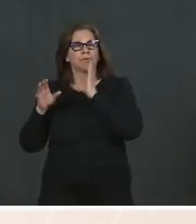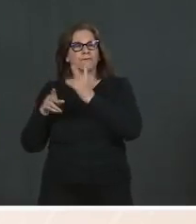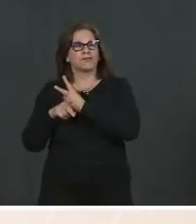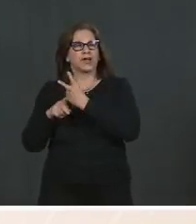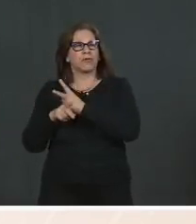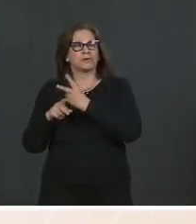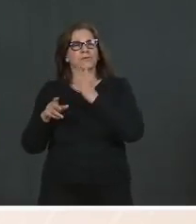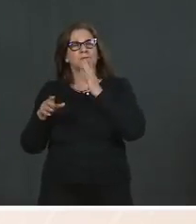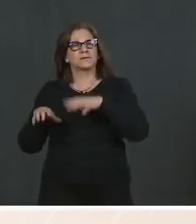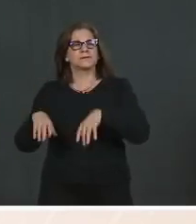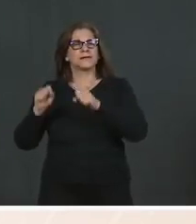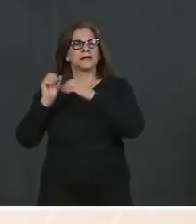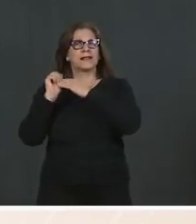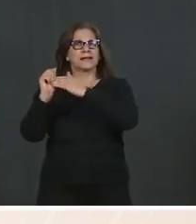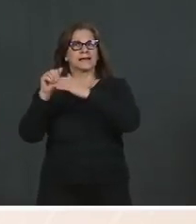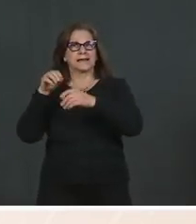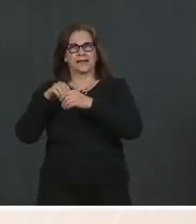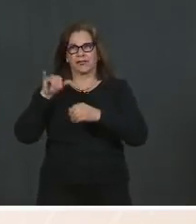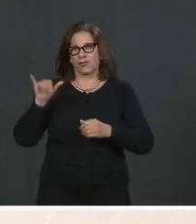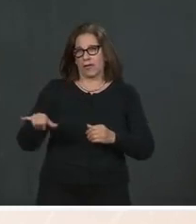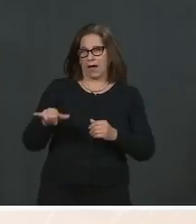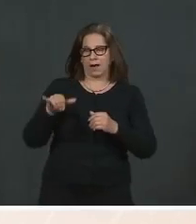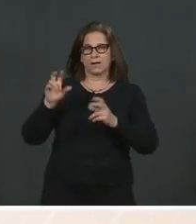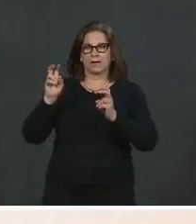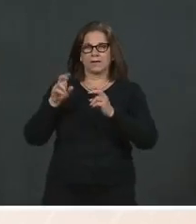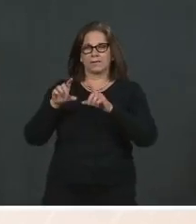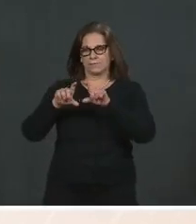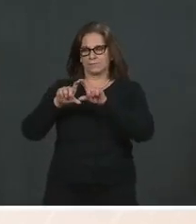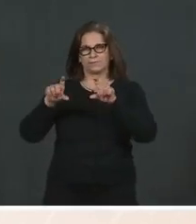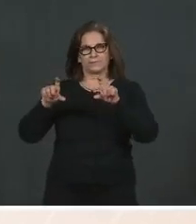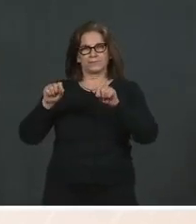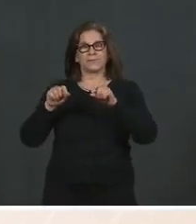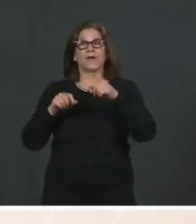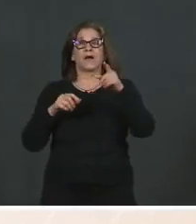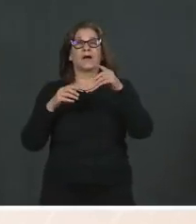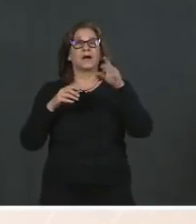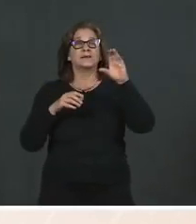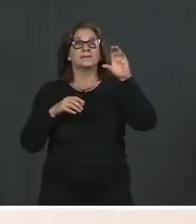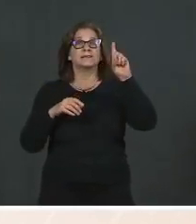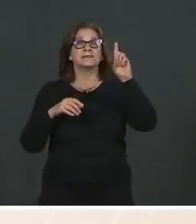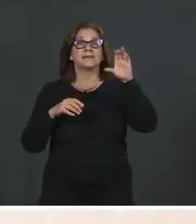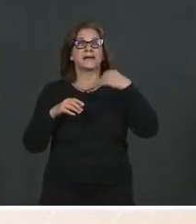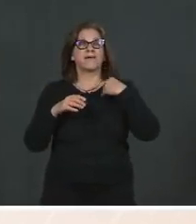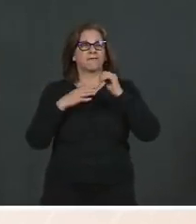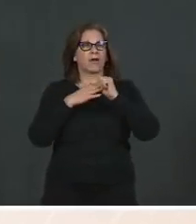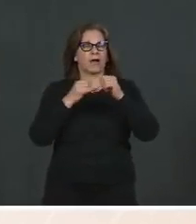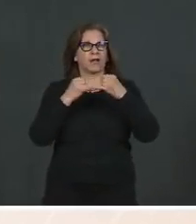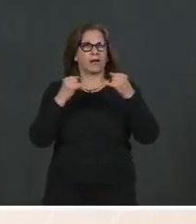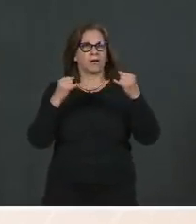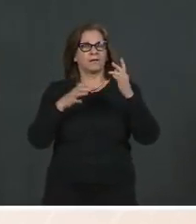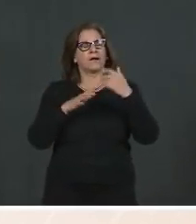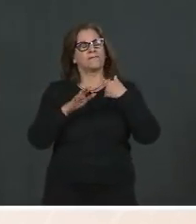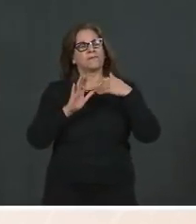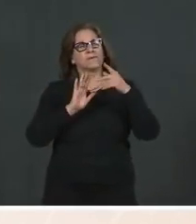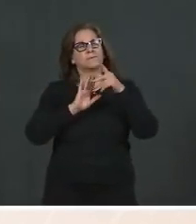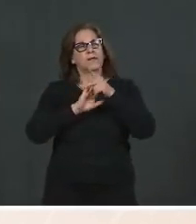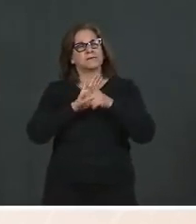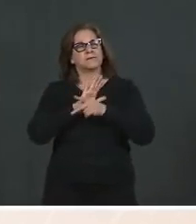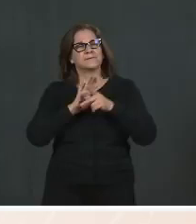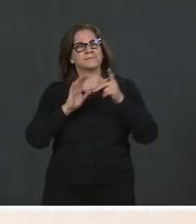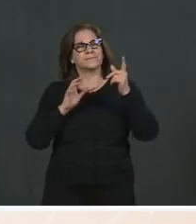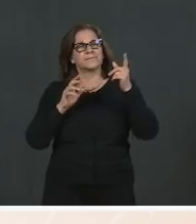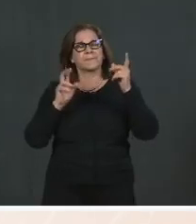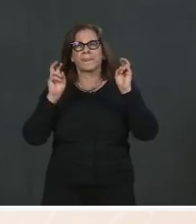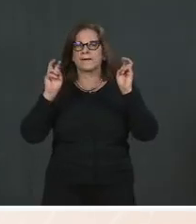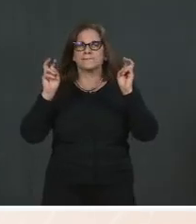And there are a couple key principles that we are working from. One is that there will be no centralized universal federal vaccinations